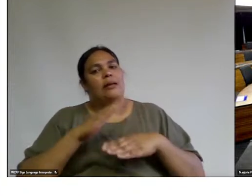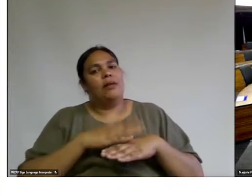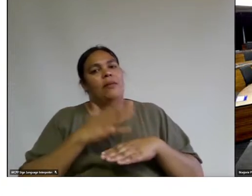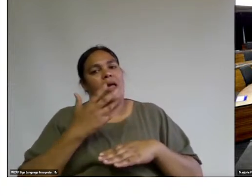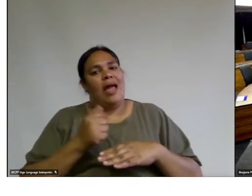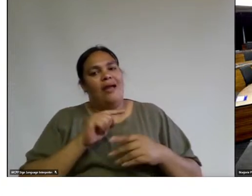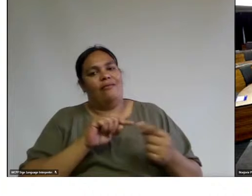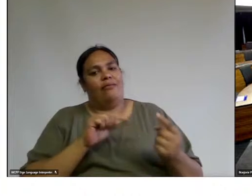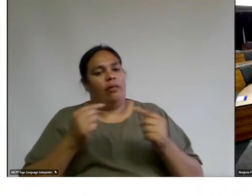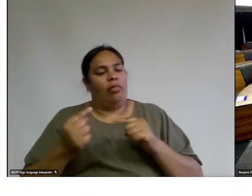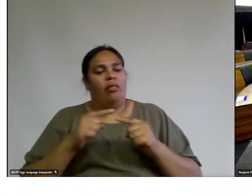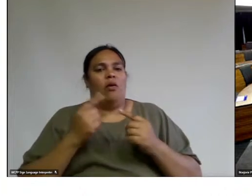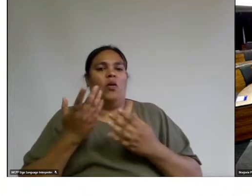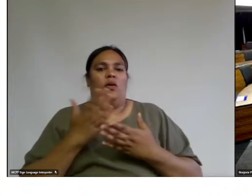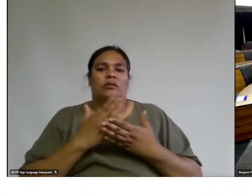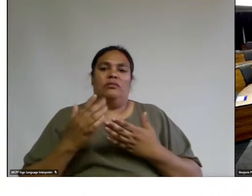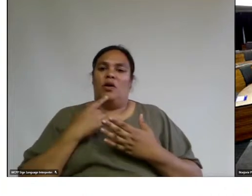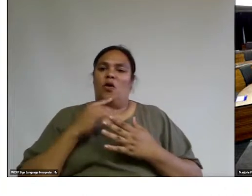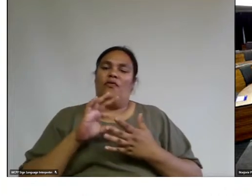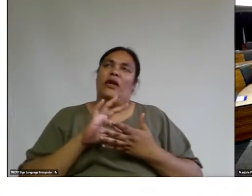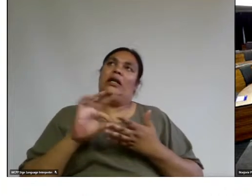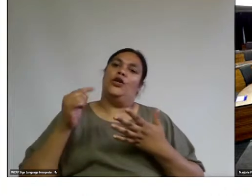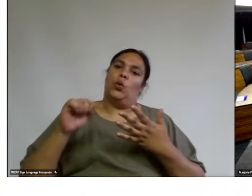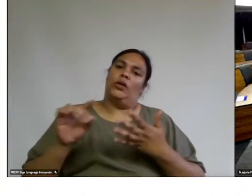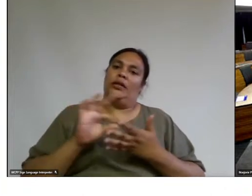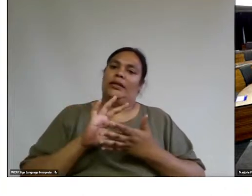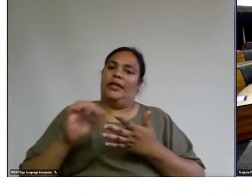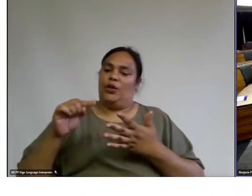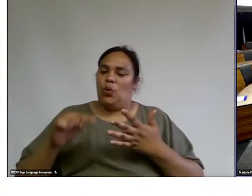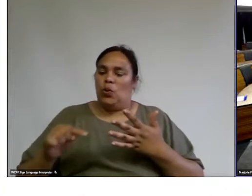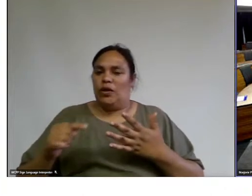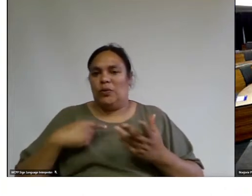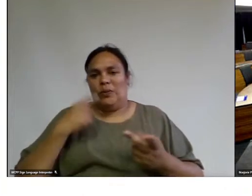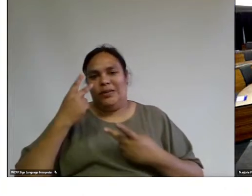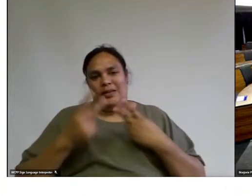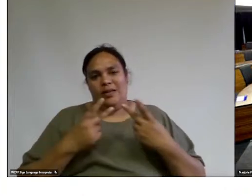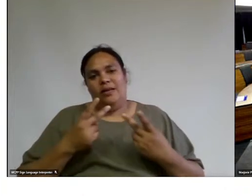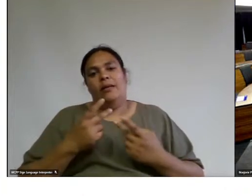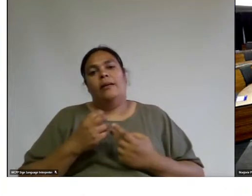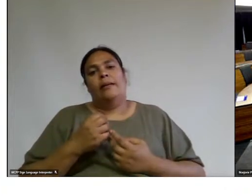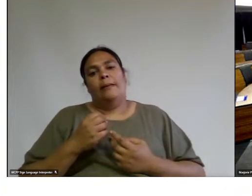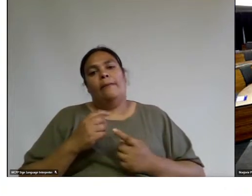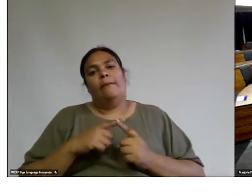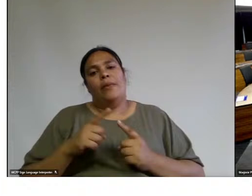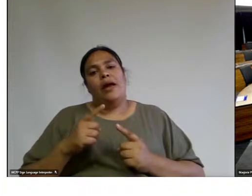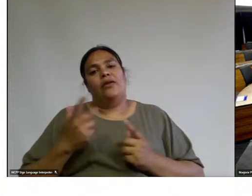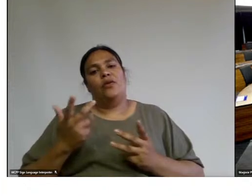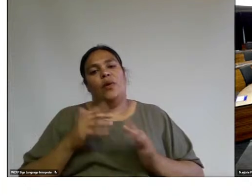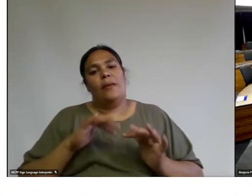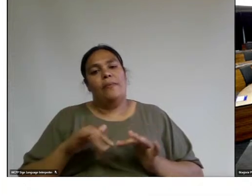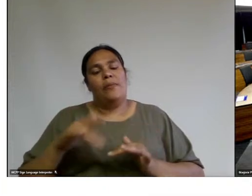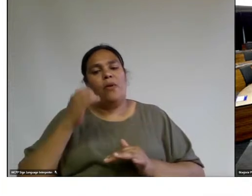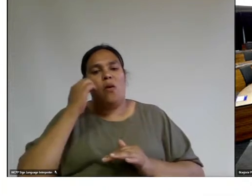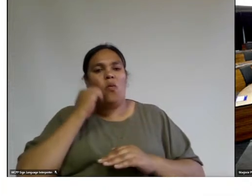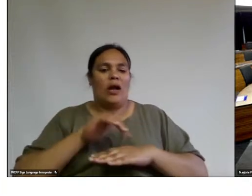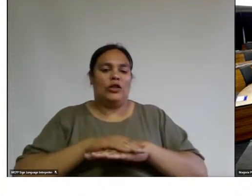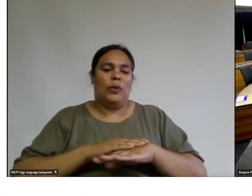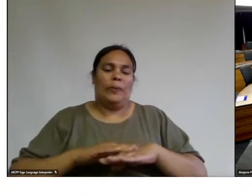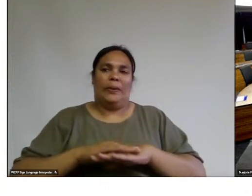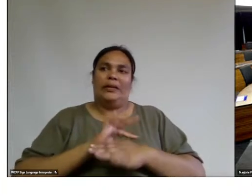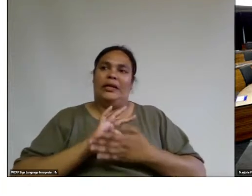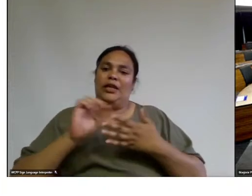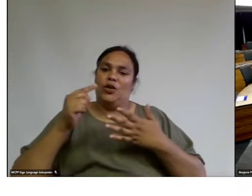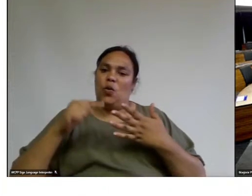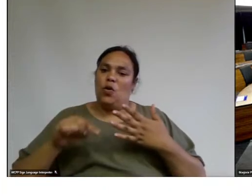this fixation out there on no clean audits, clean audits. We've seen that, where people want to base clean audits